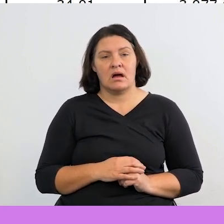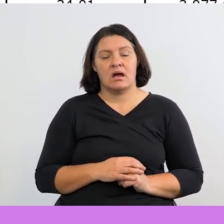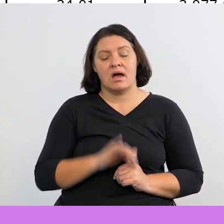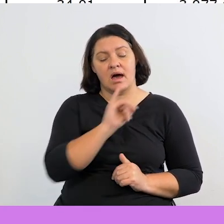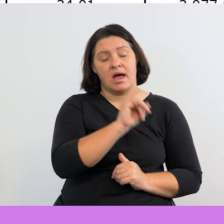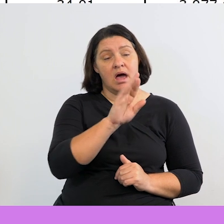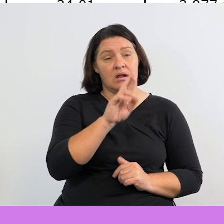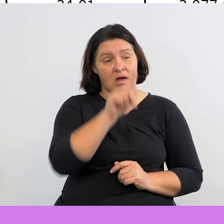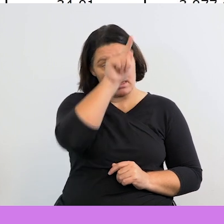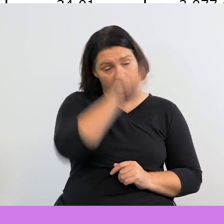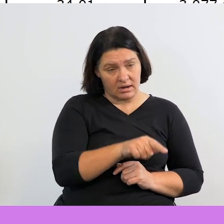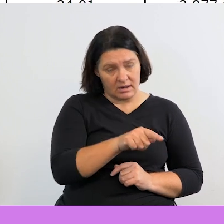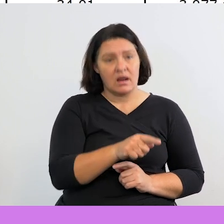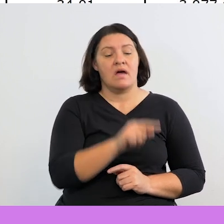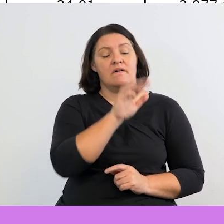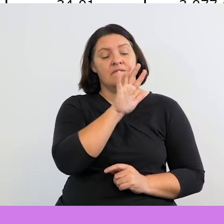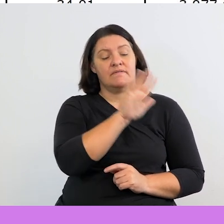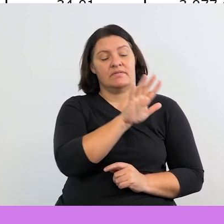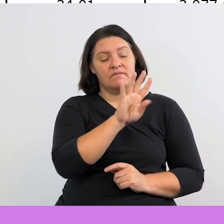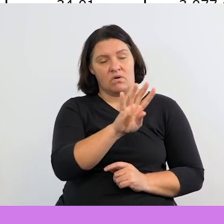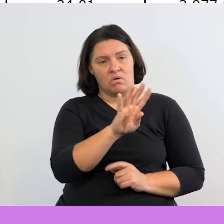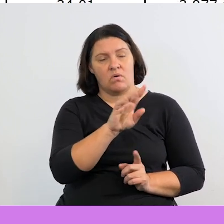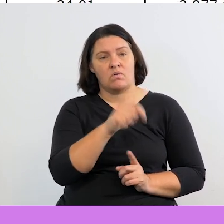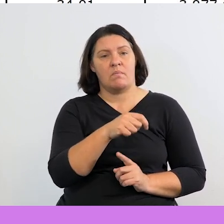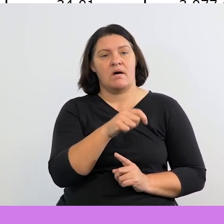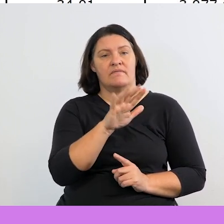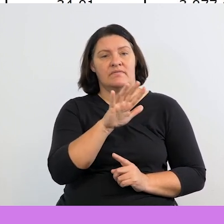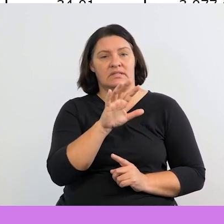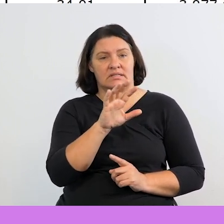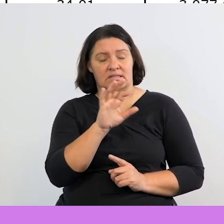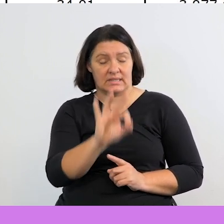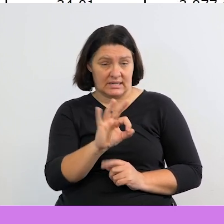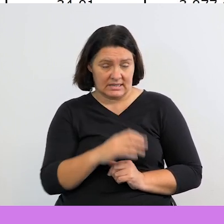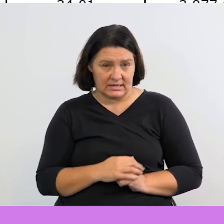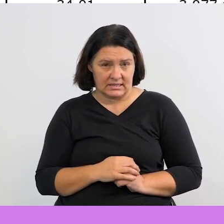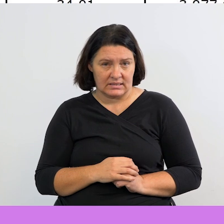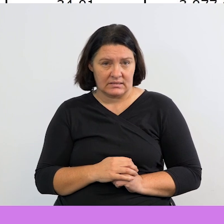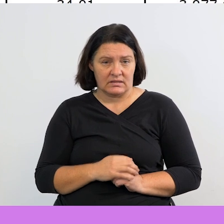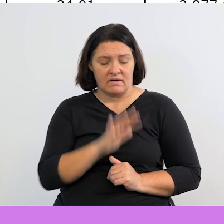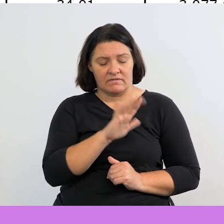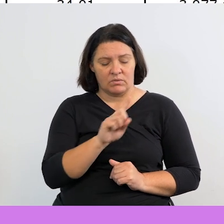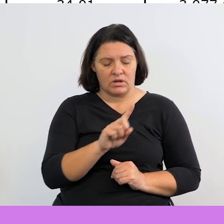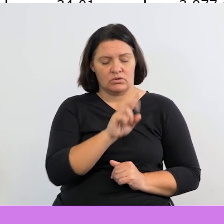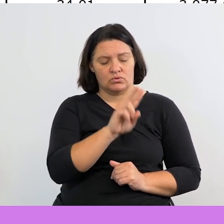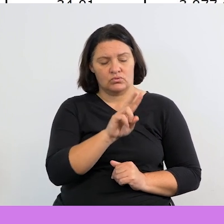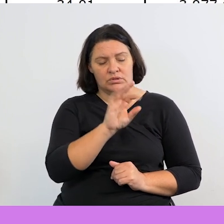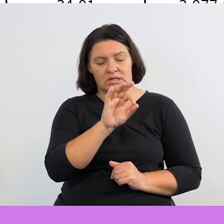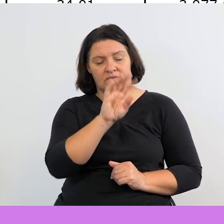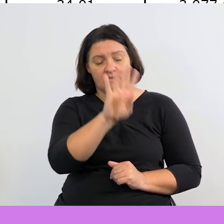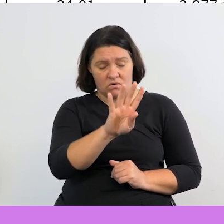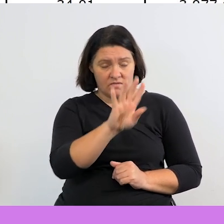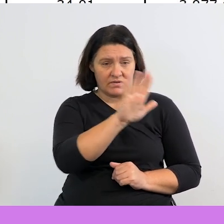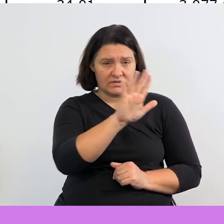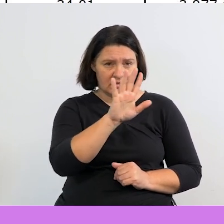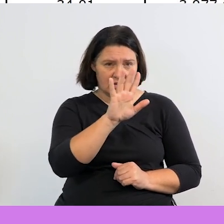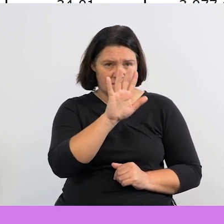And then the IRR is now 54.50 3. So that will be 51, 52,